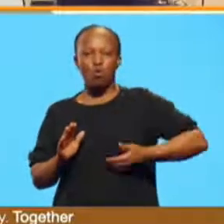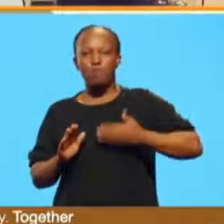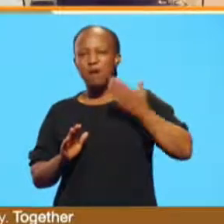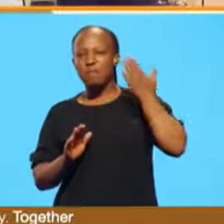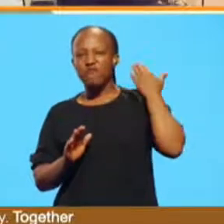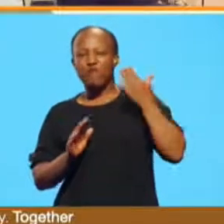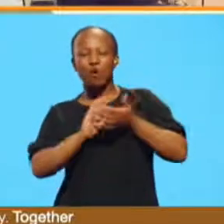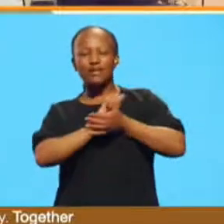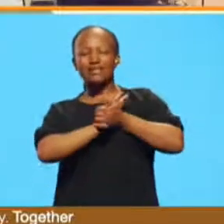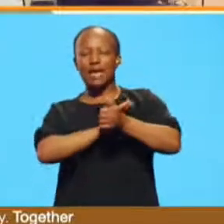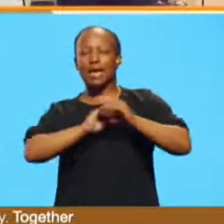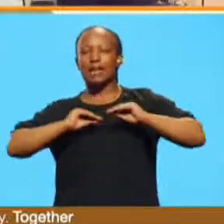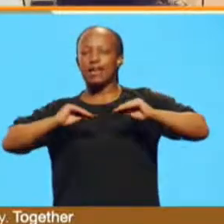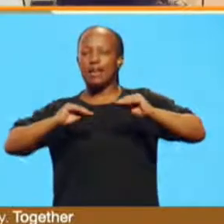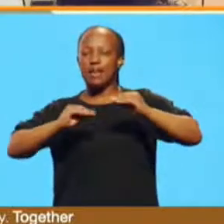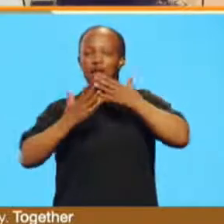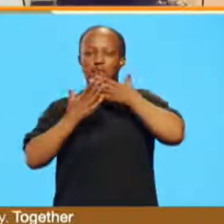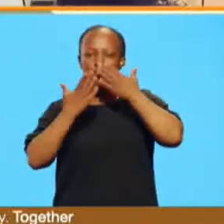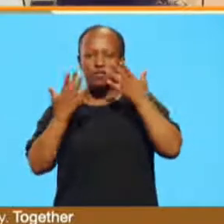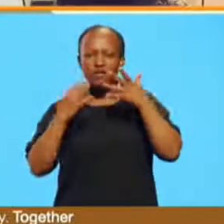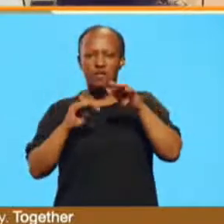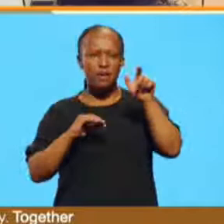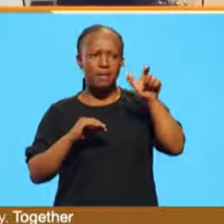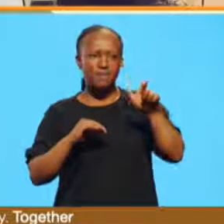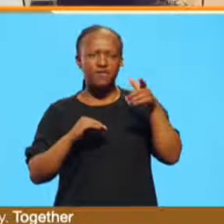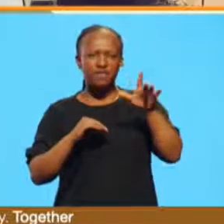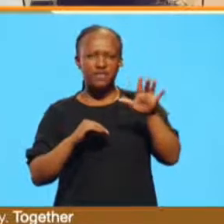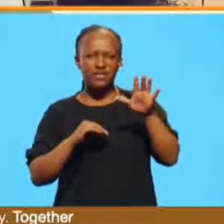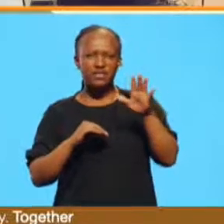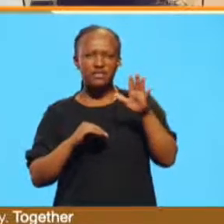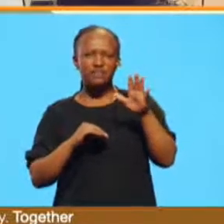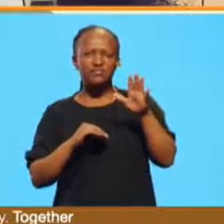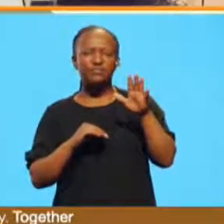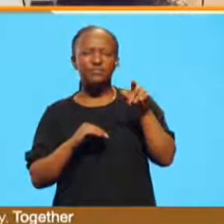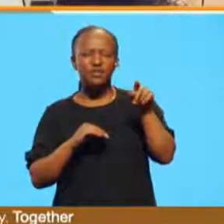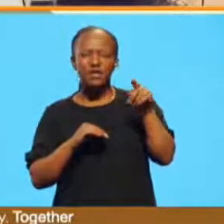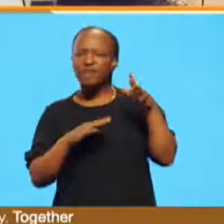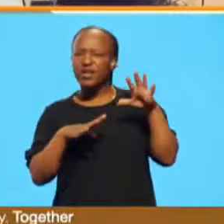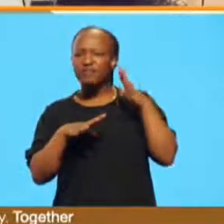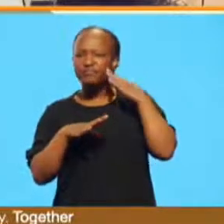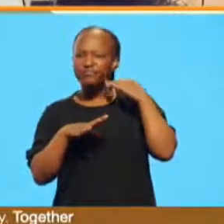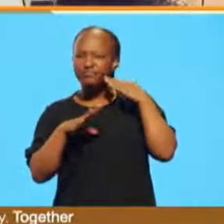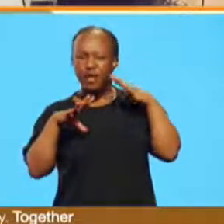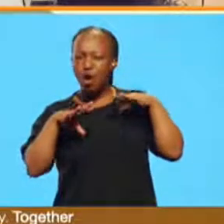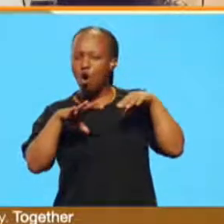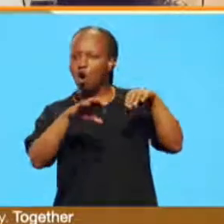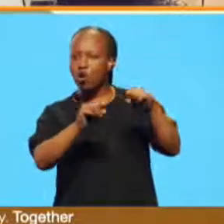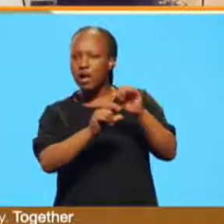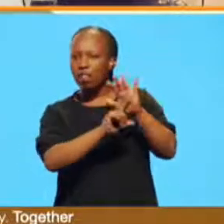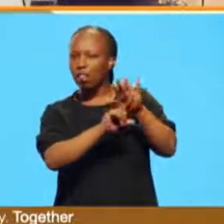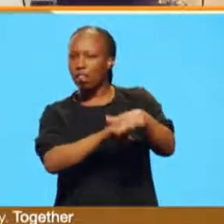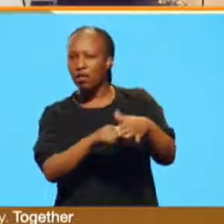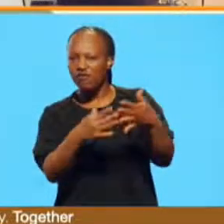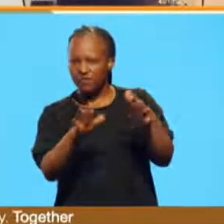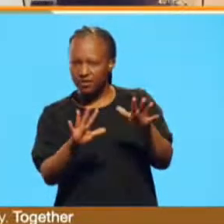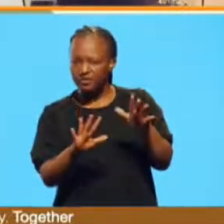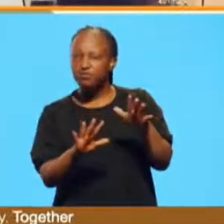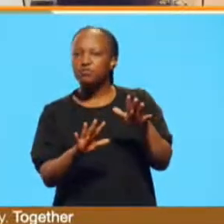were not educated. Someone just mentioned nicely the colonial context of this, what we are here today.